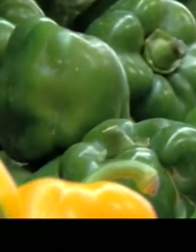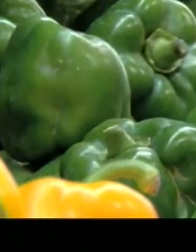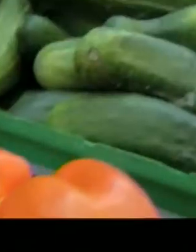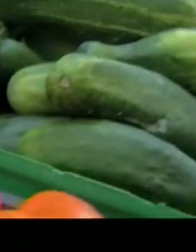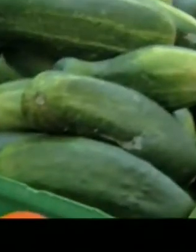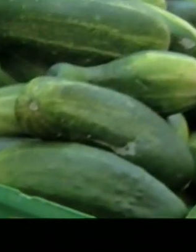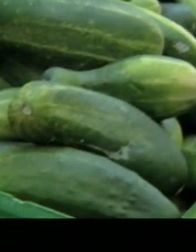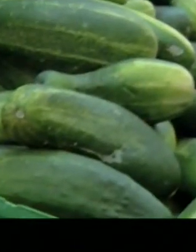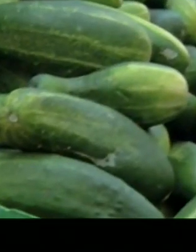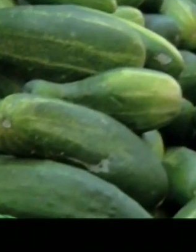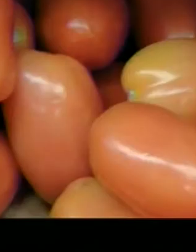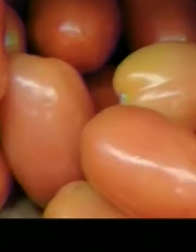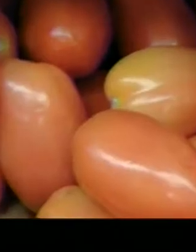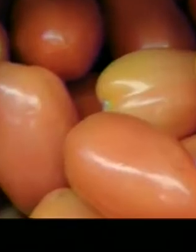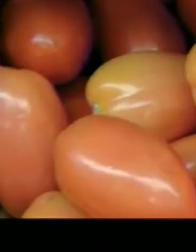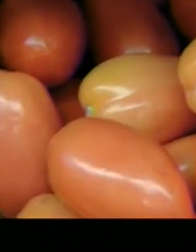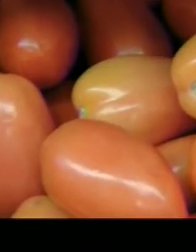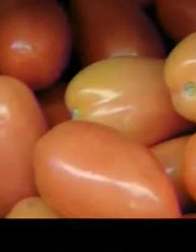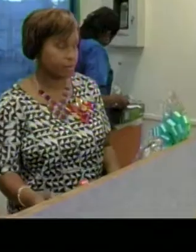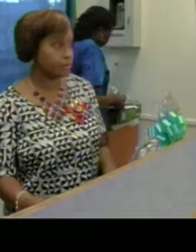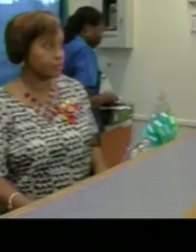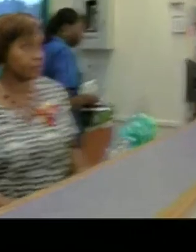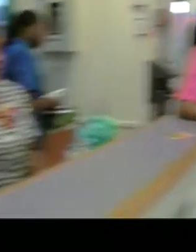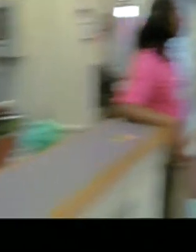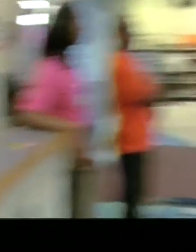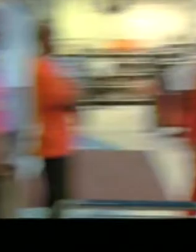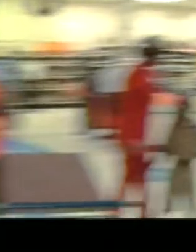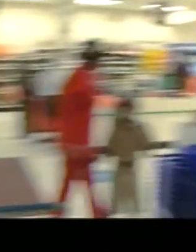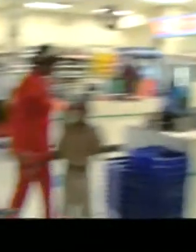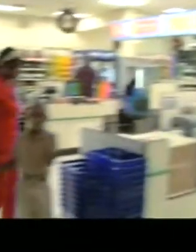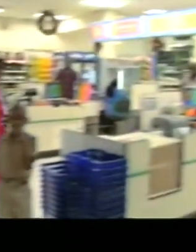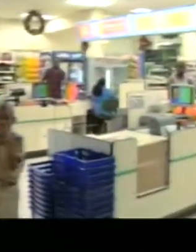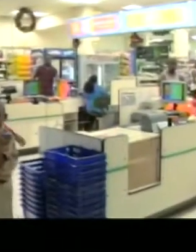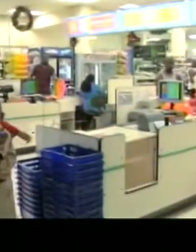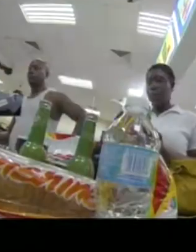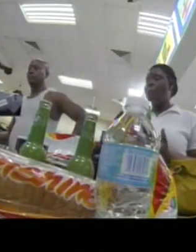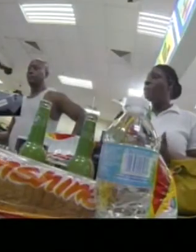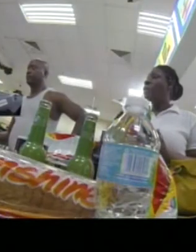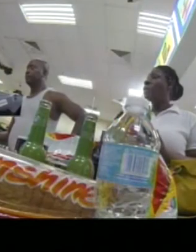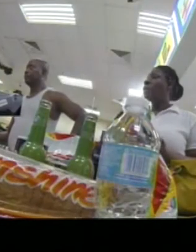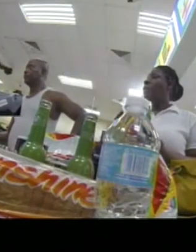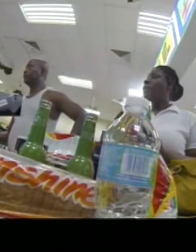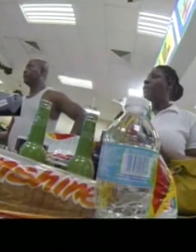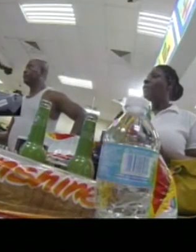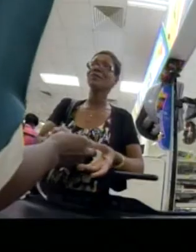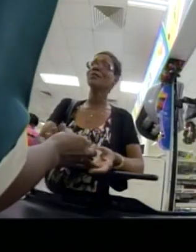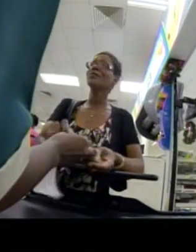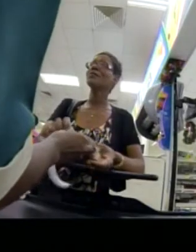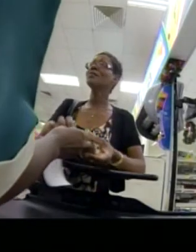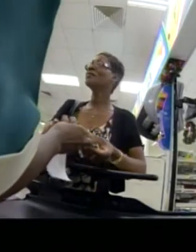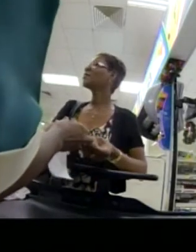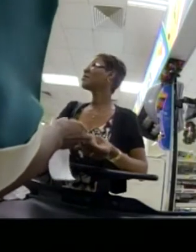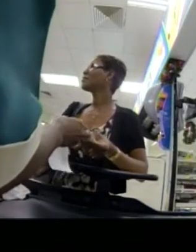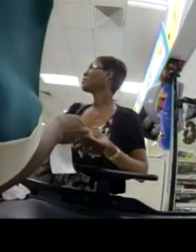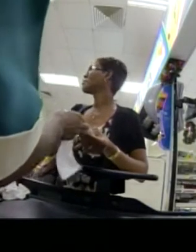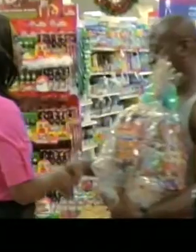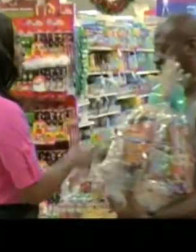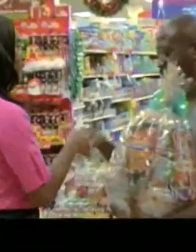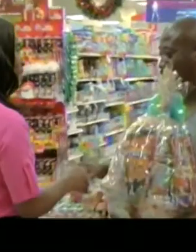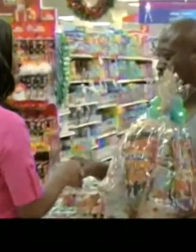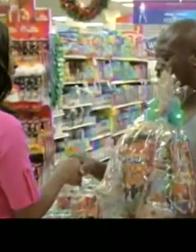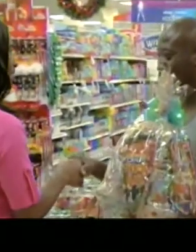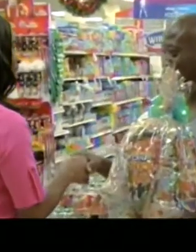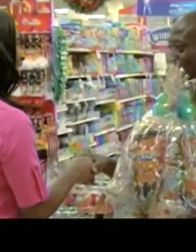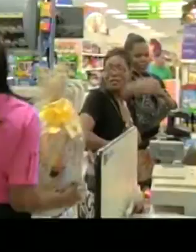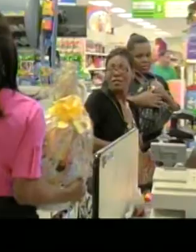and vegetables. Then listen for the bell when you're at the checkout counter, and you could instantly win great prizes like food hampers, in-store